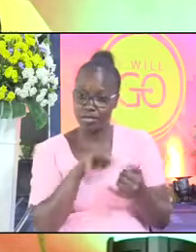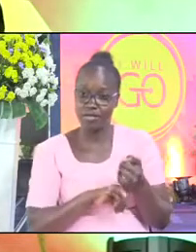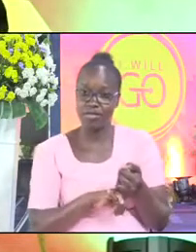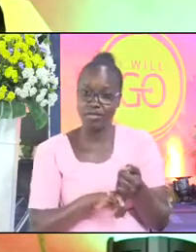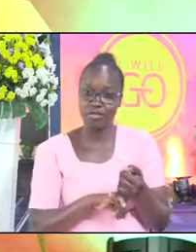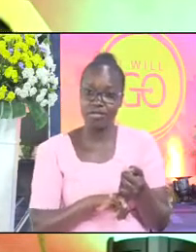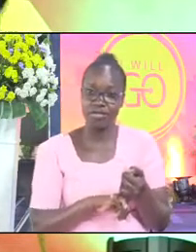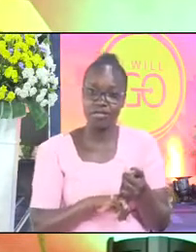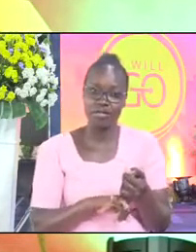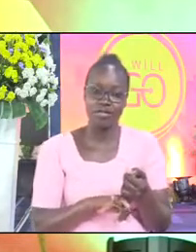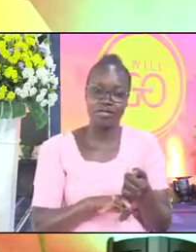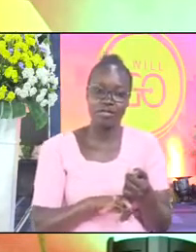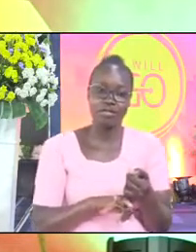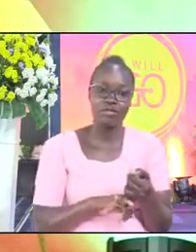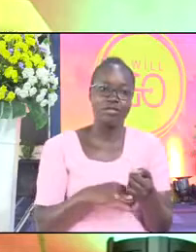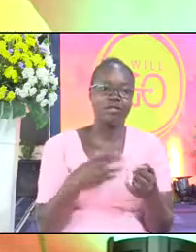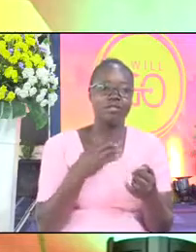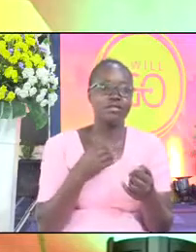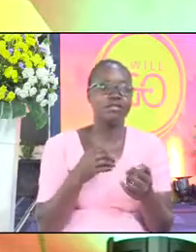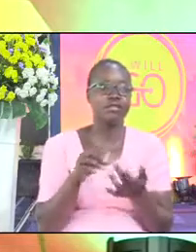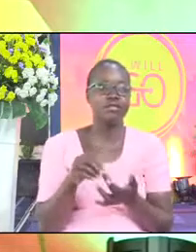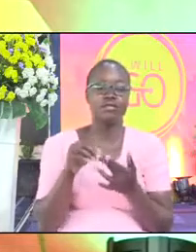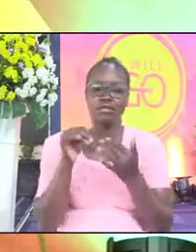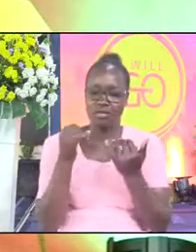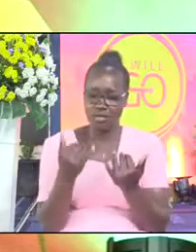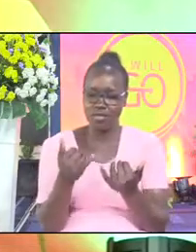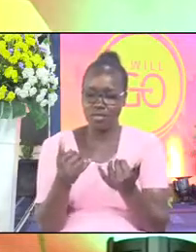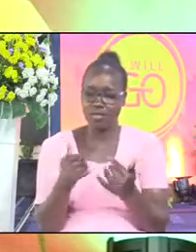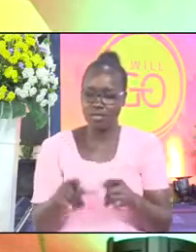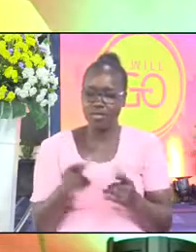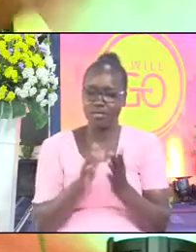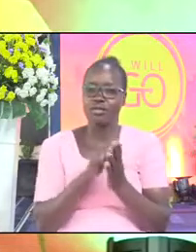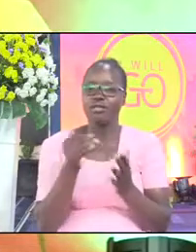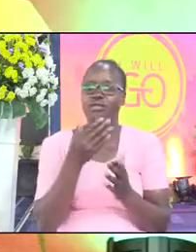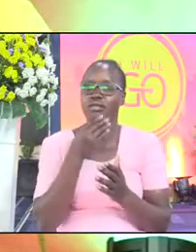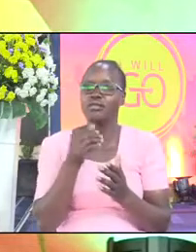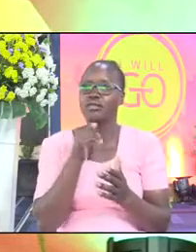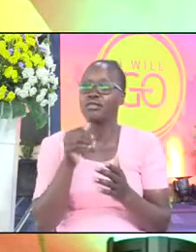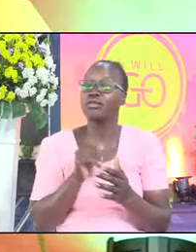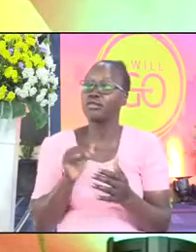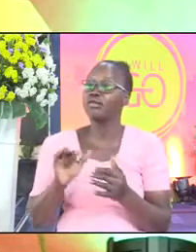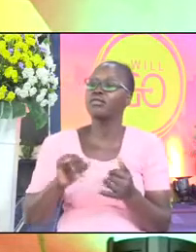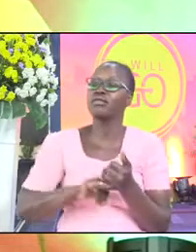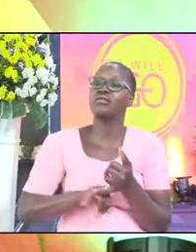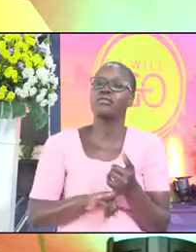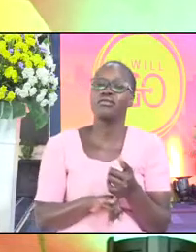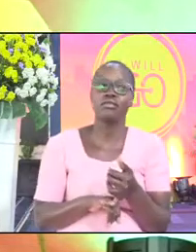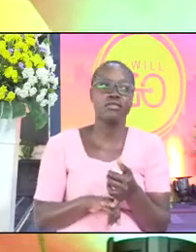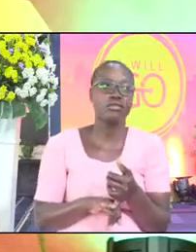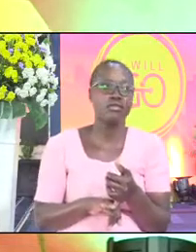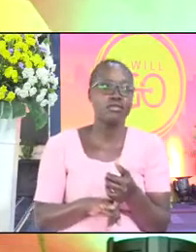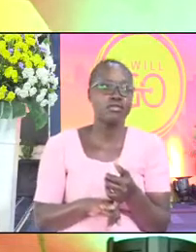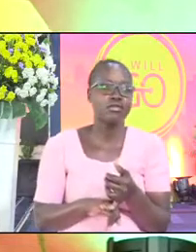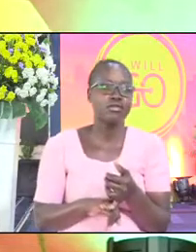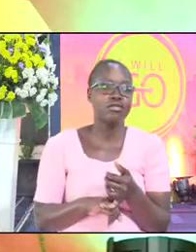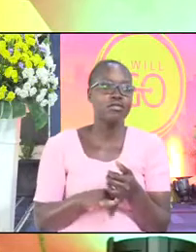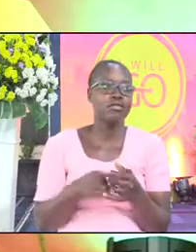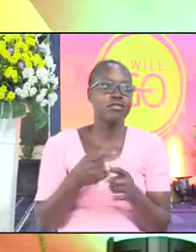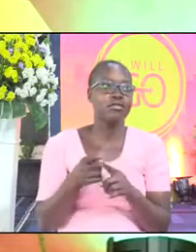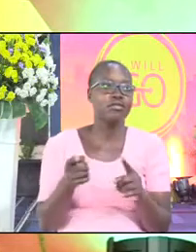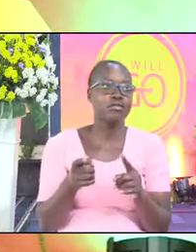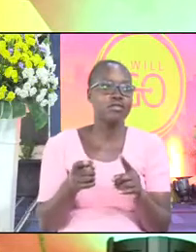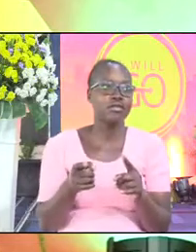5 husbands and was presently living with another man who was not her husband. But you